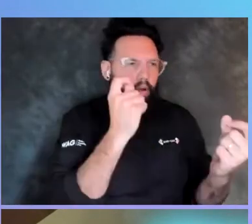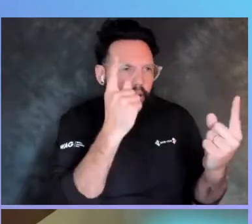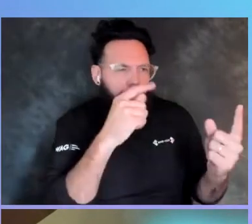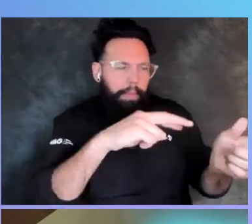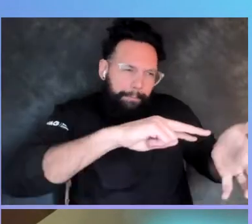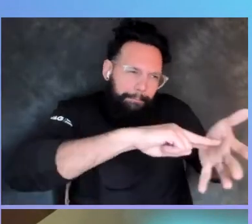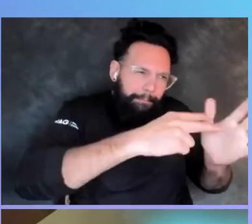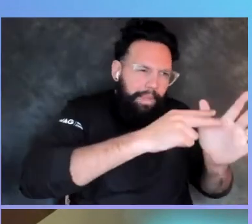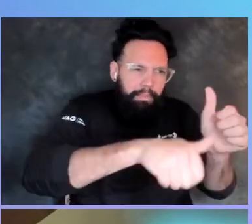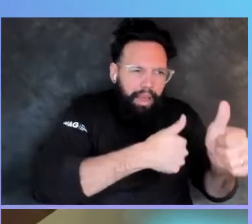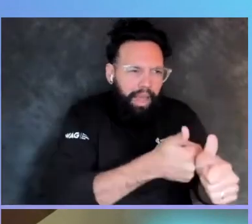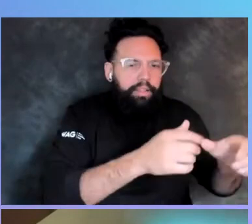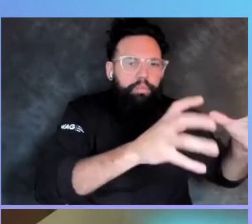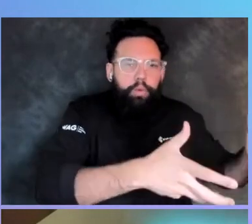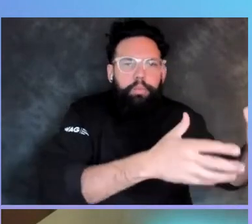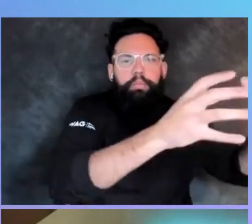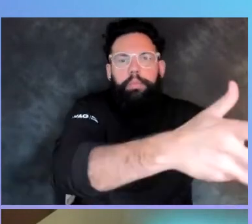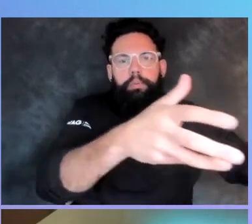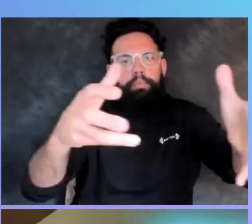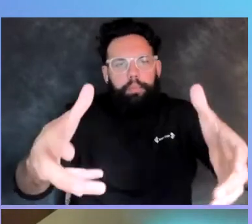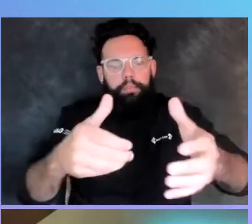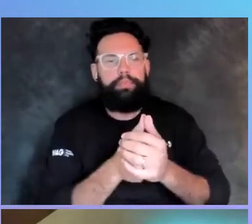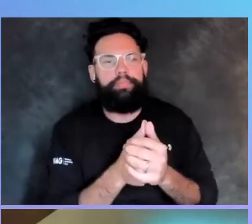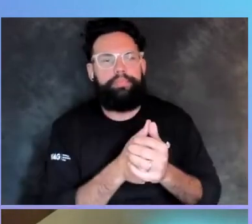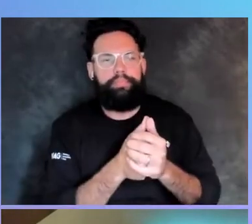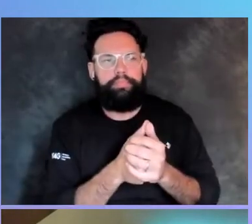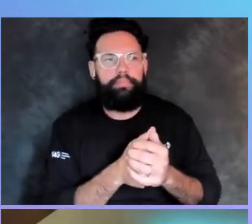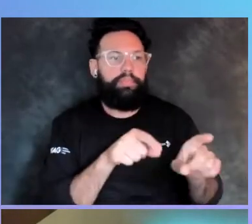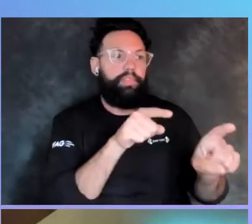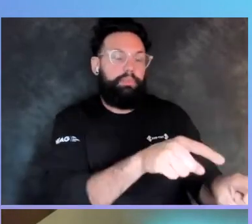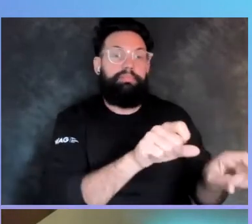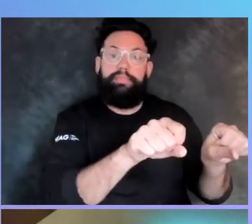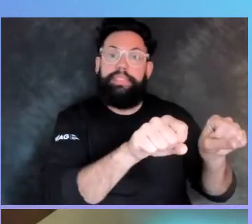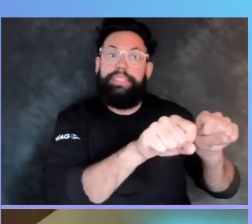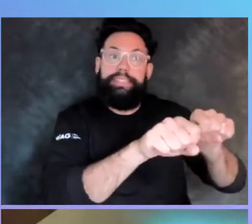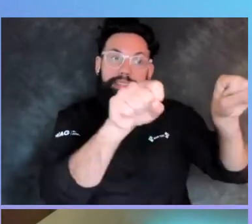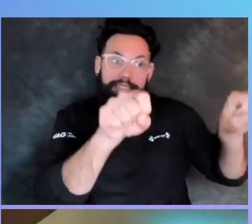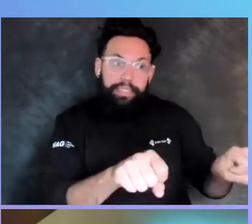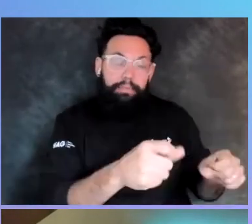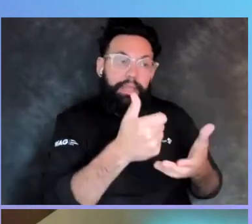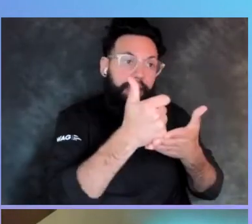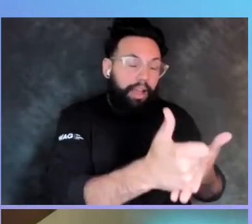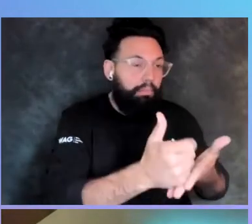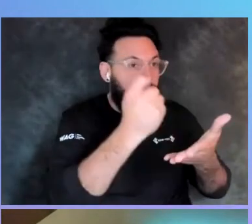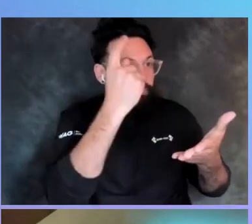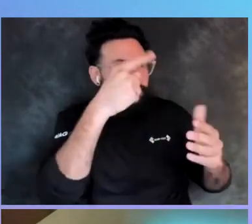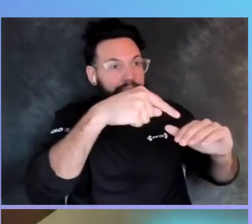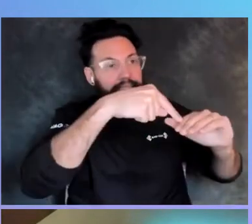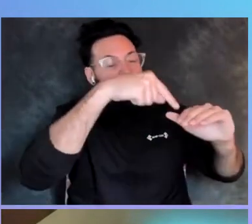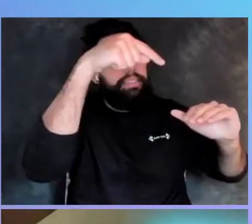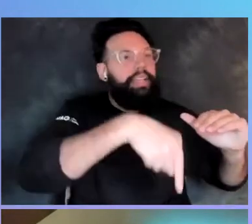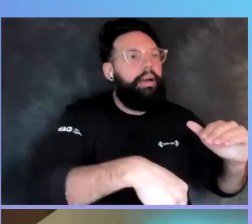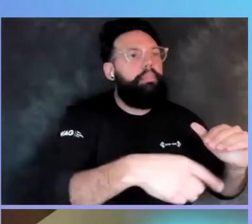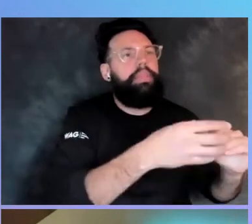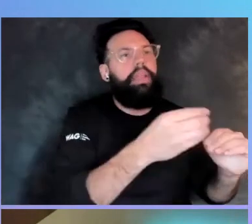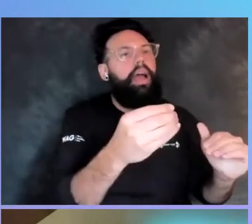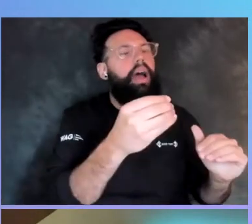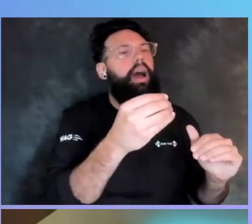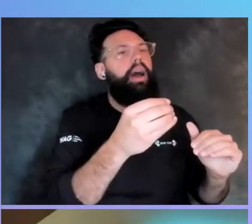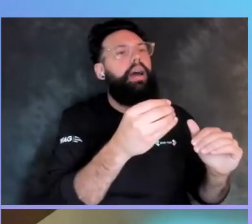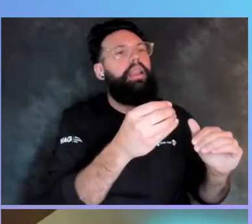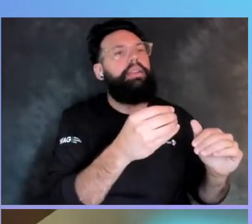And so this means that we've created a system that can capture the depth, context, and nuance of human language.